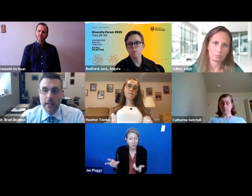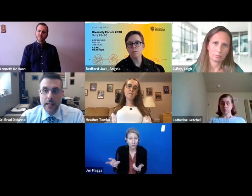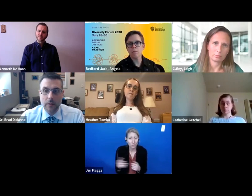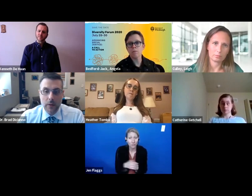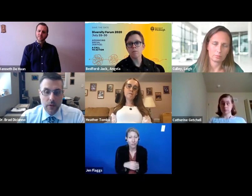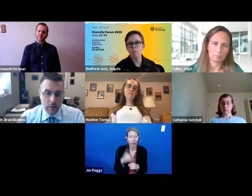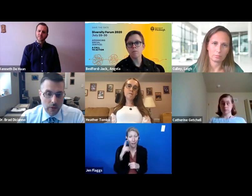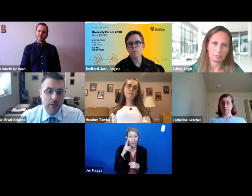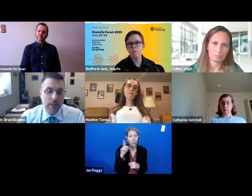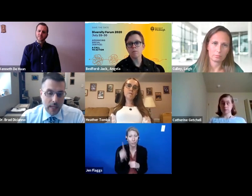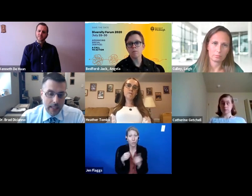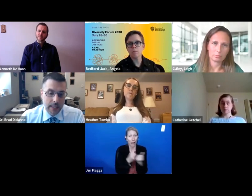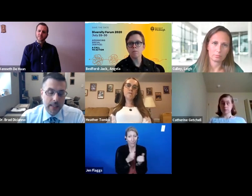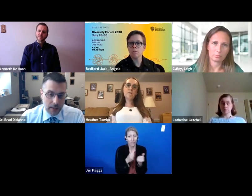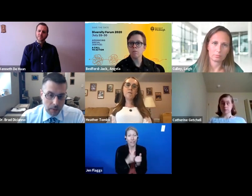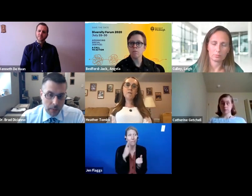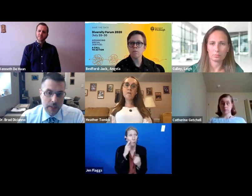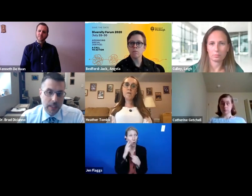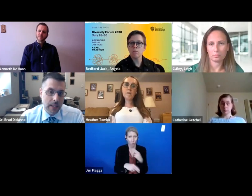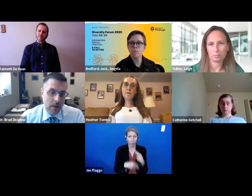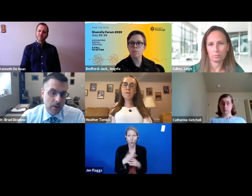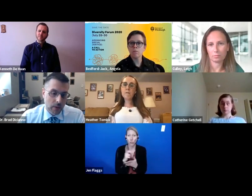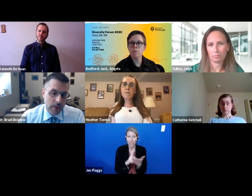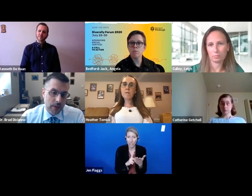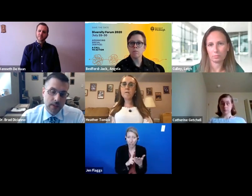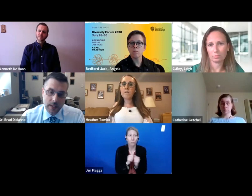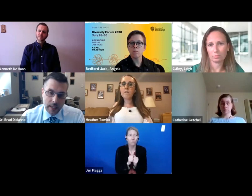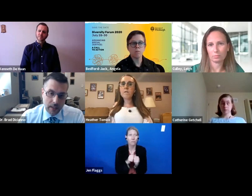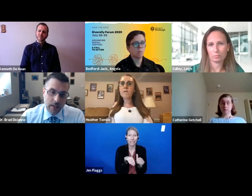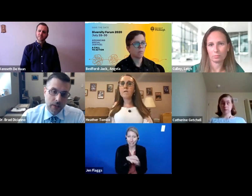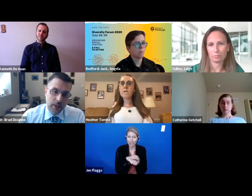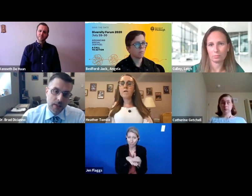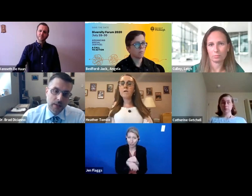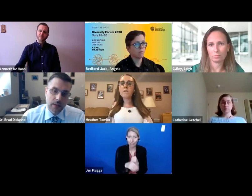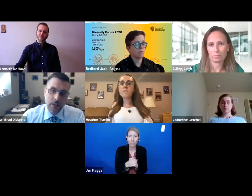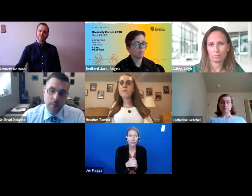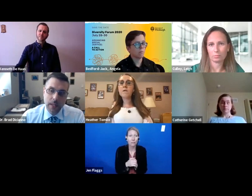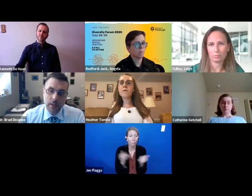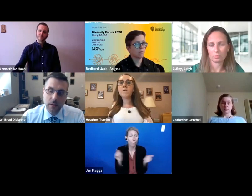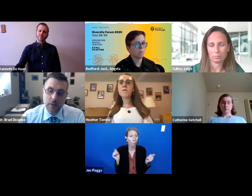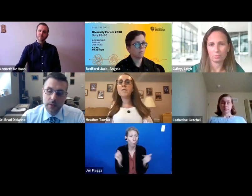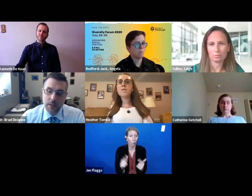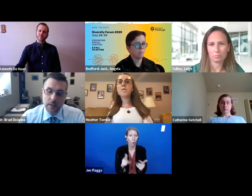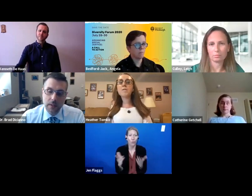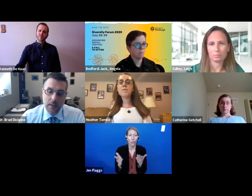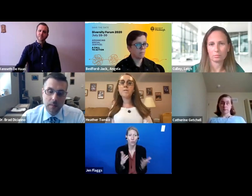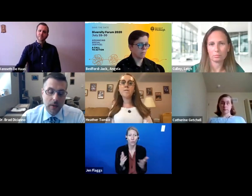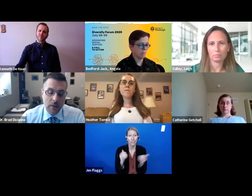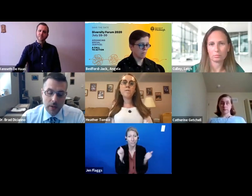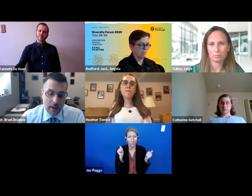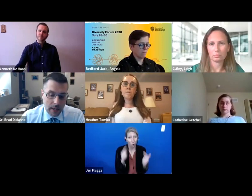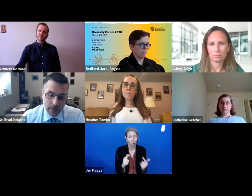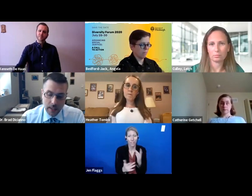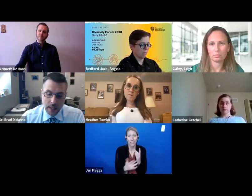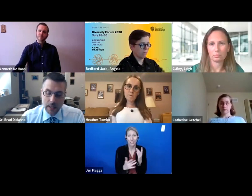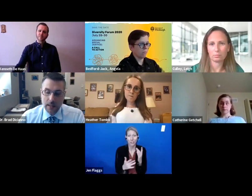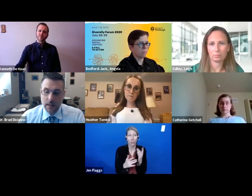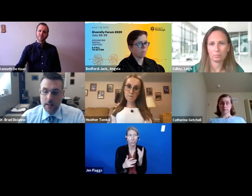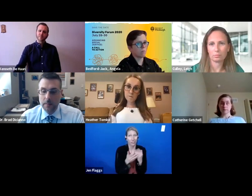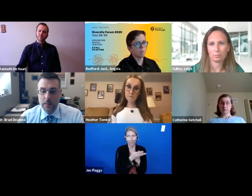know, advocate for universal design and accessibility in all services and technologies that are being used in the medical